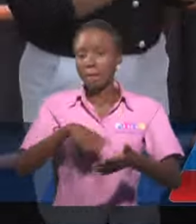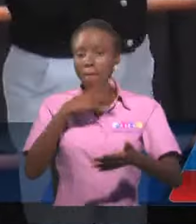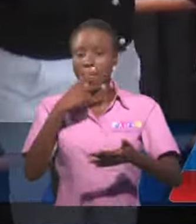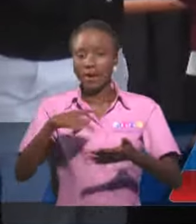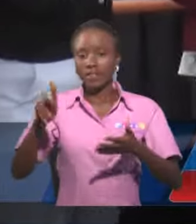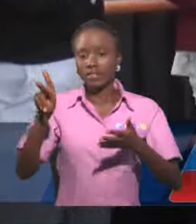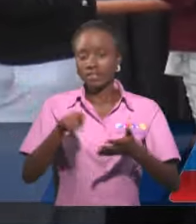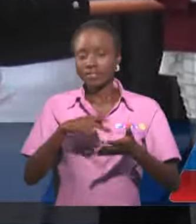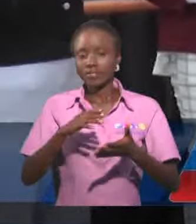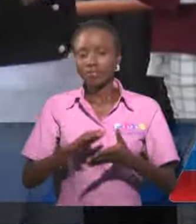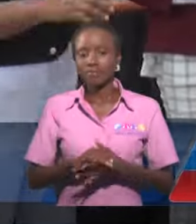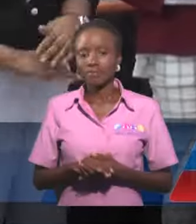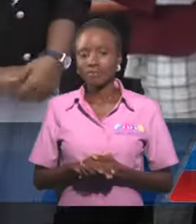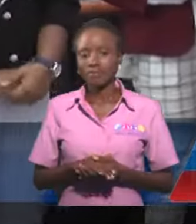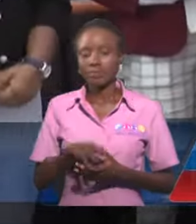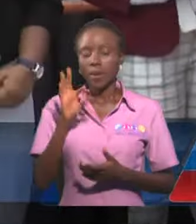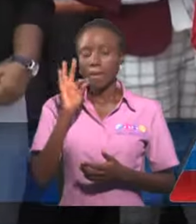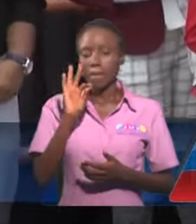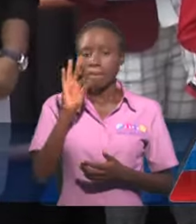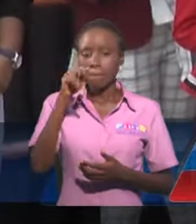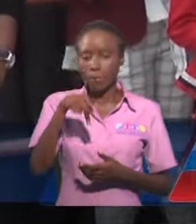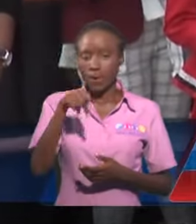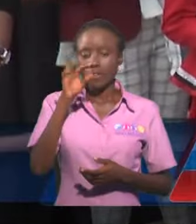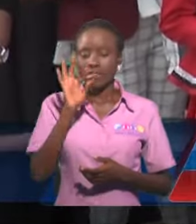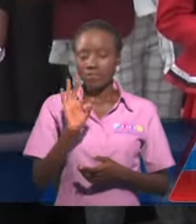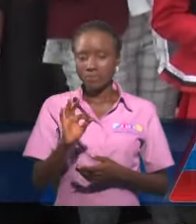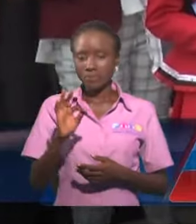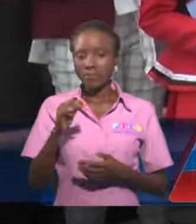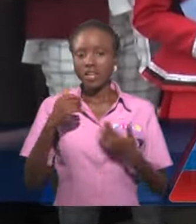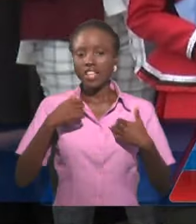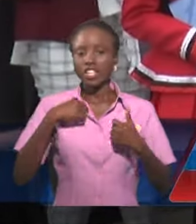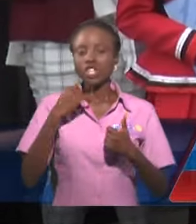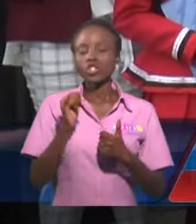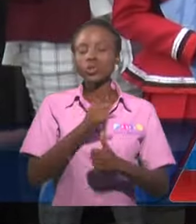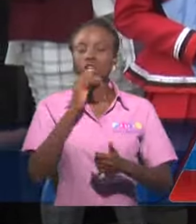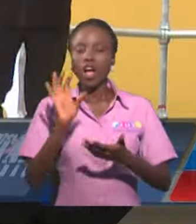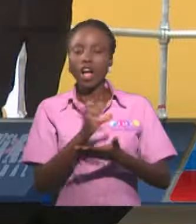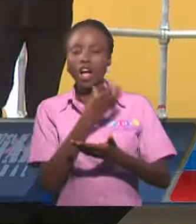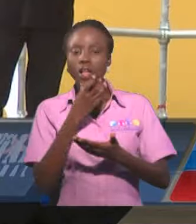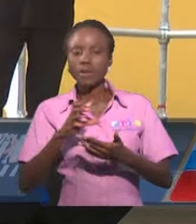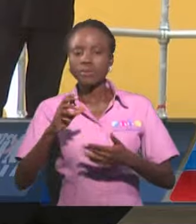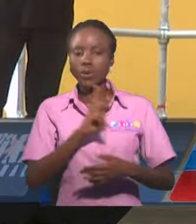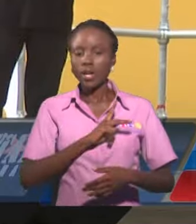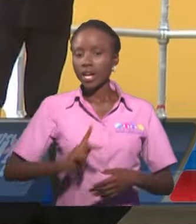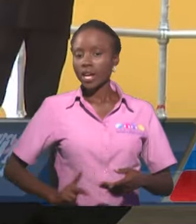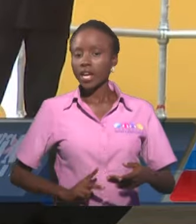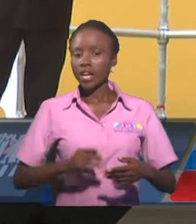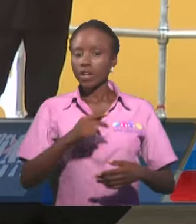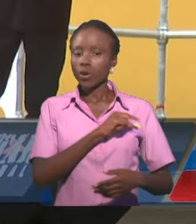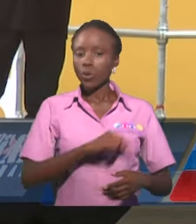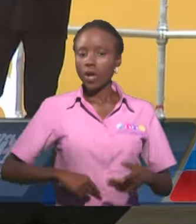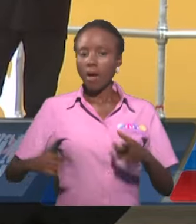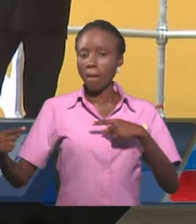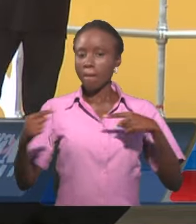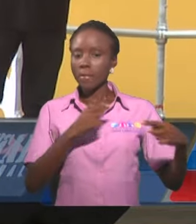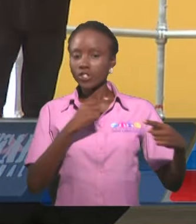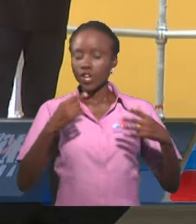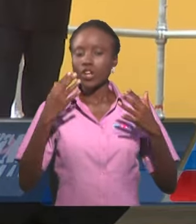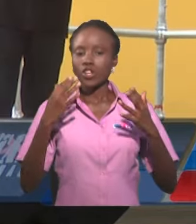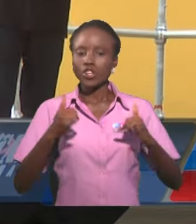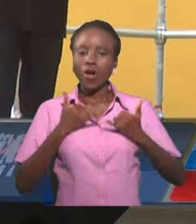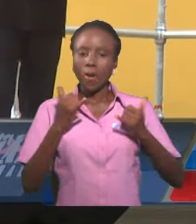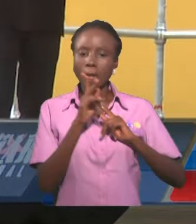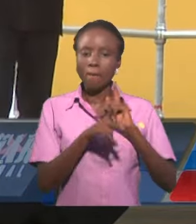Day celebrations, the Point Fortin Borough Corporation held their Junior Calypso Monarch, giving the youth a chance to compete